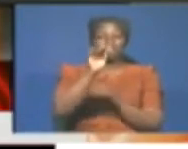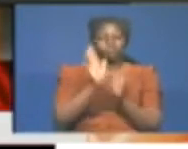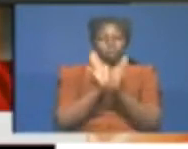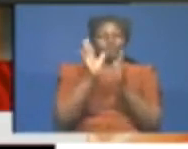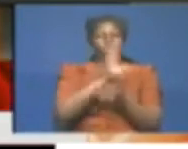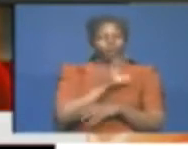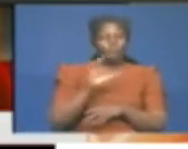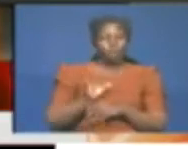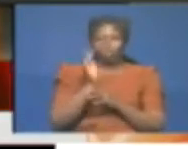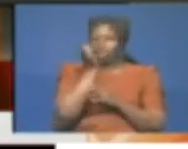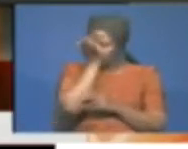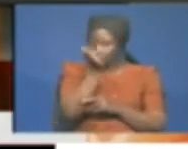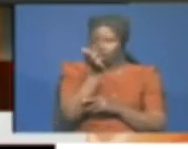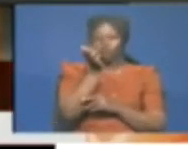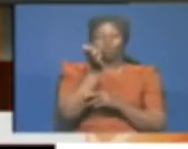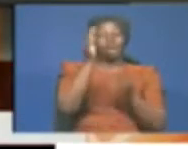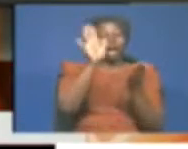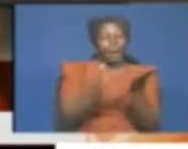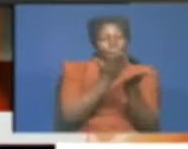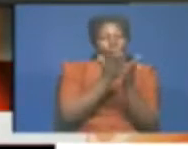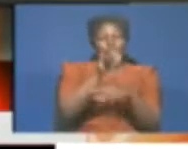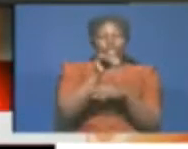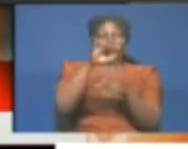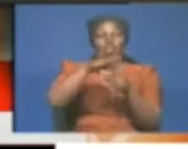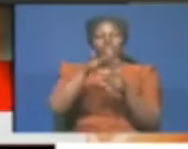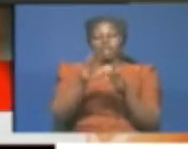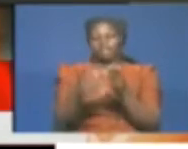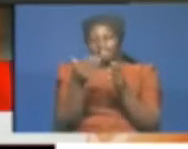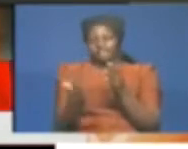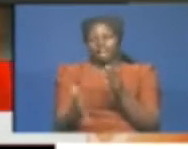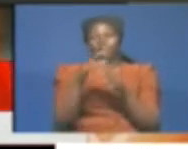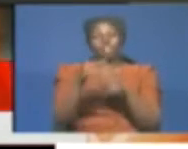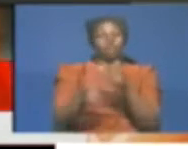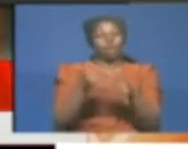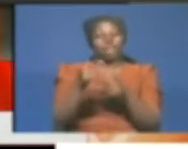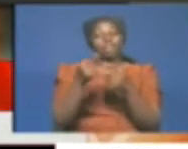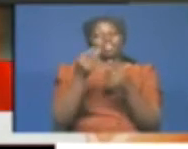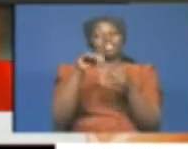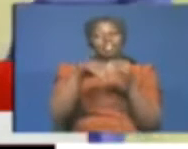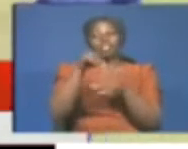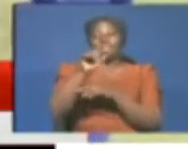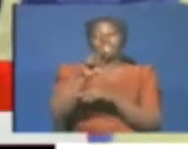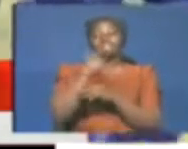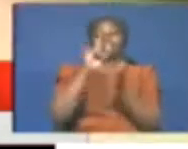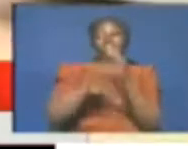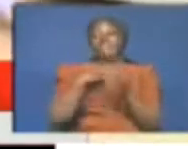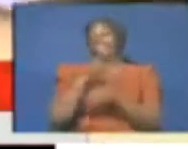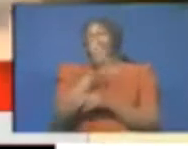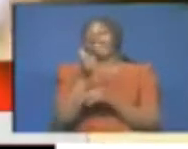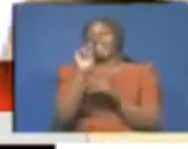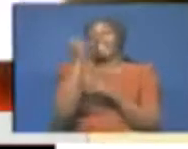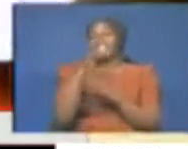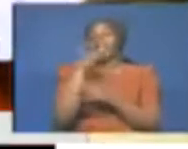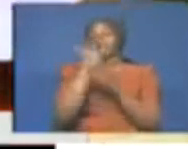by poll losers in the ongoing recruitment of principal secretaries, saying there were other deserving Kenyans than those who